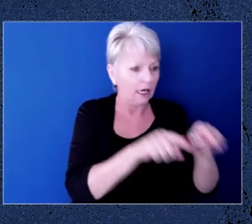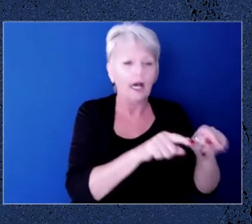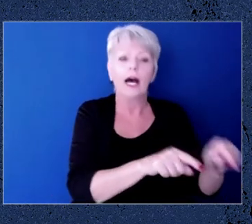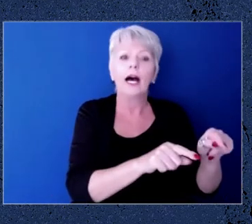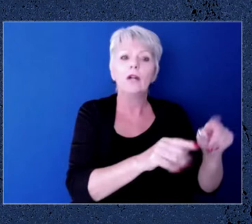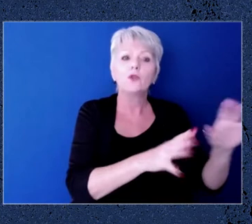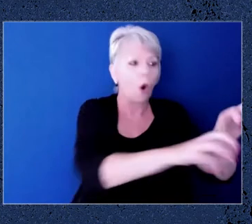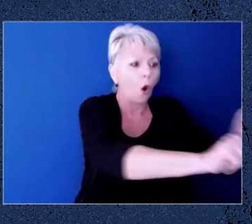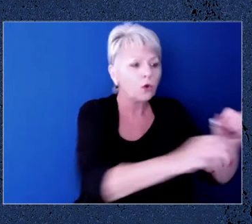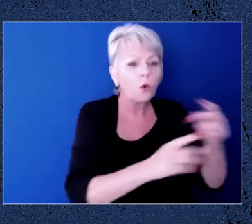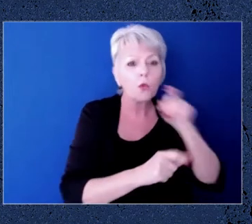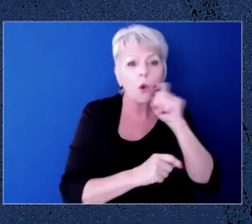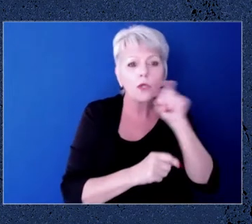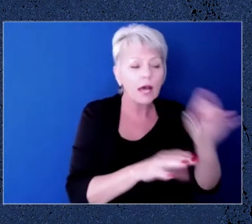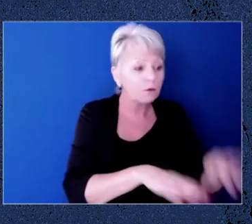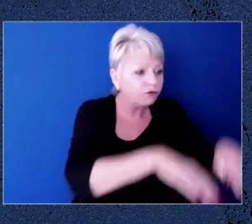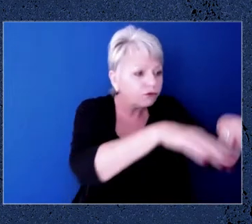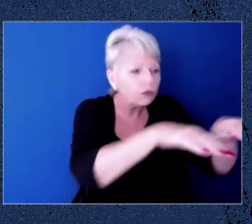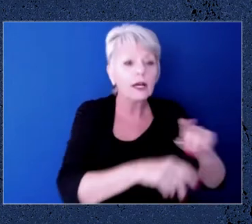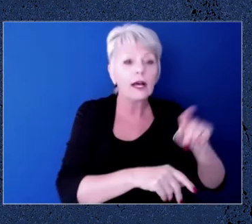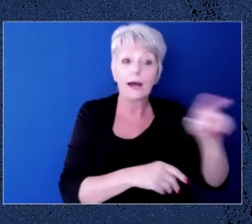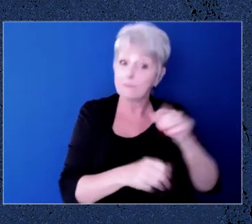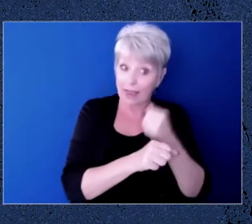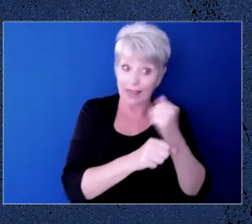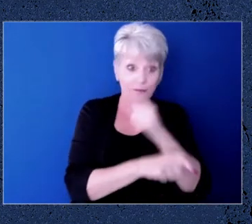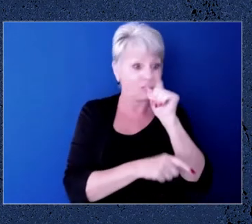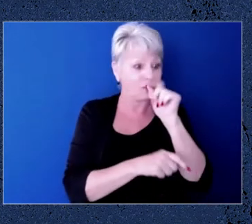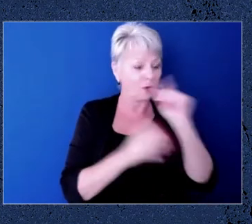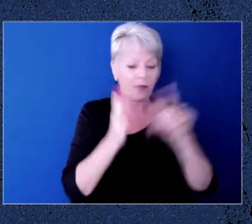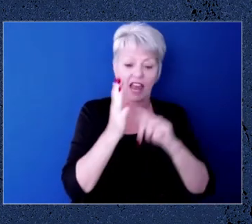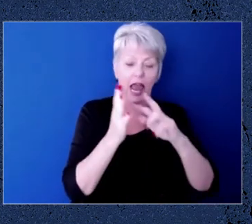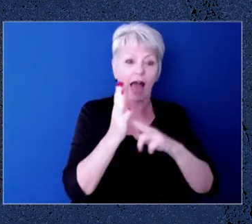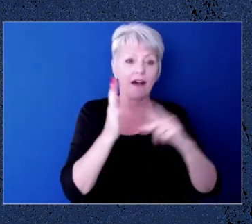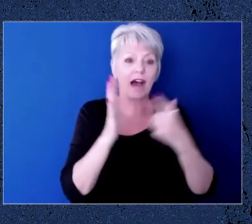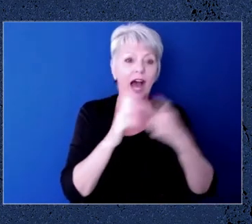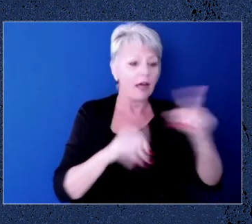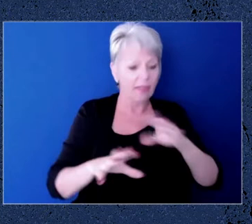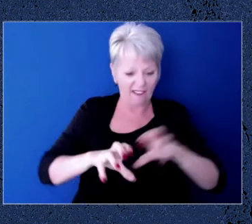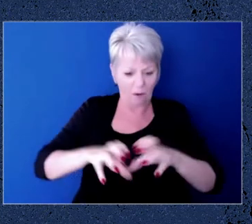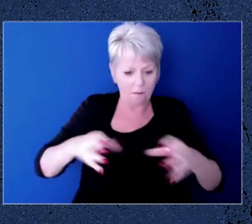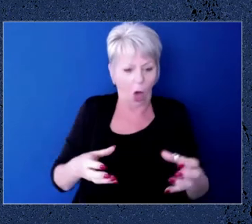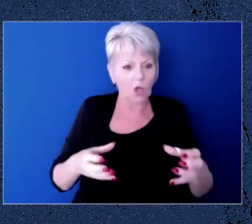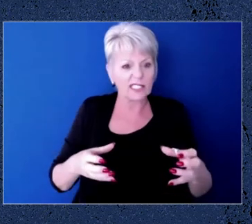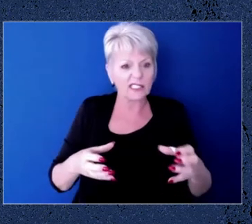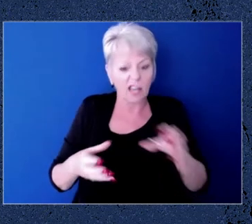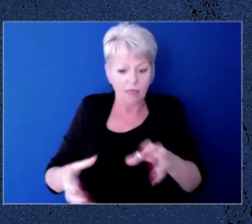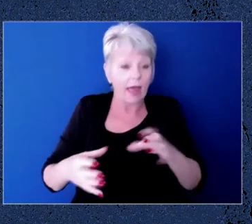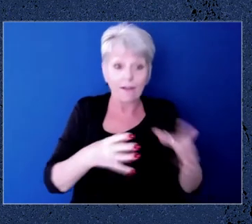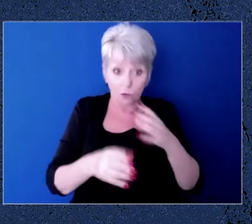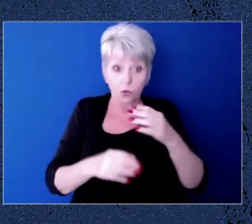was made possible by the lava, you know, because it fragments into these blocks and you could sort of do this sort of thing. And they were actually fashioned. They weren't just